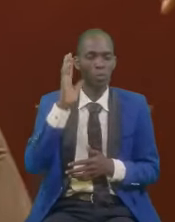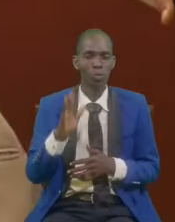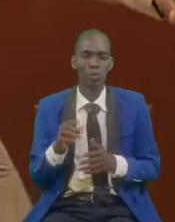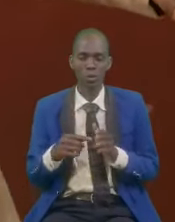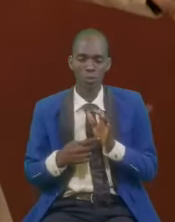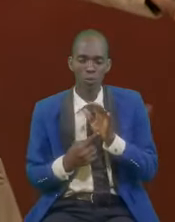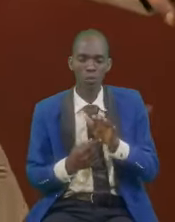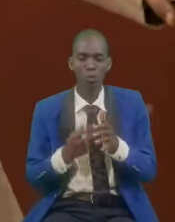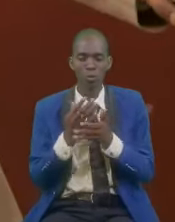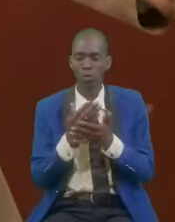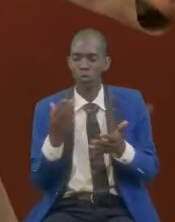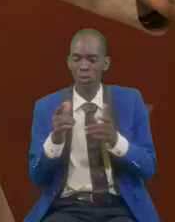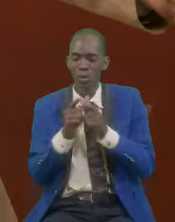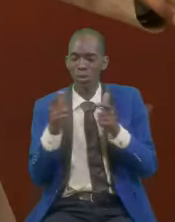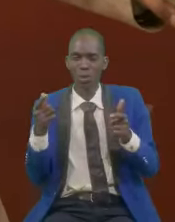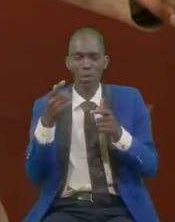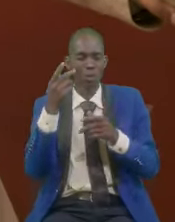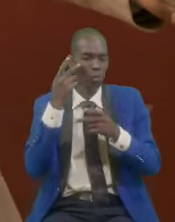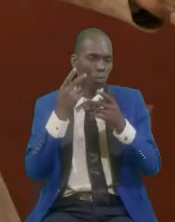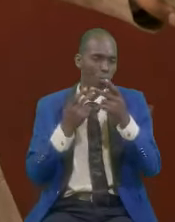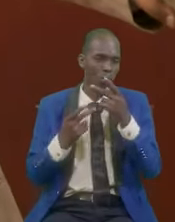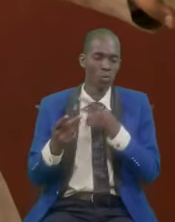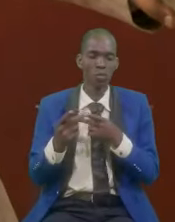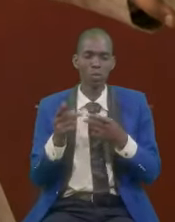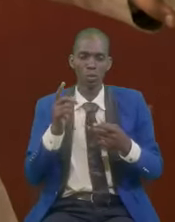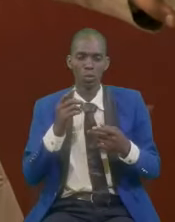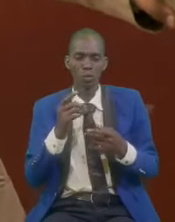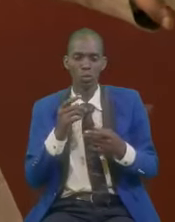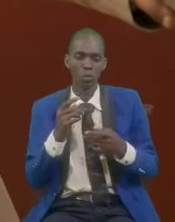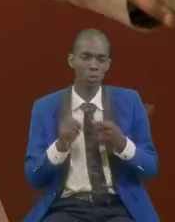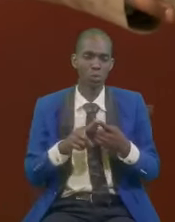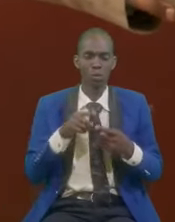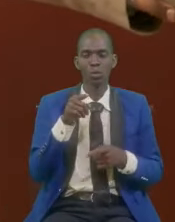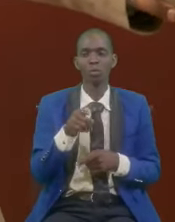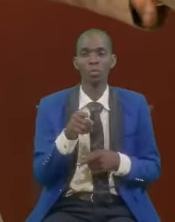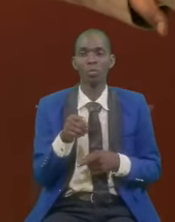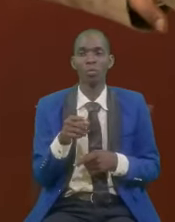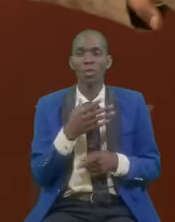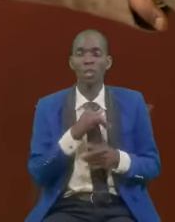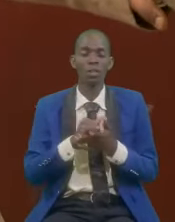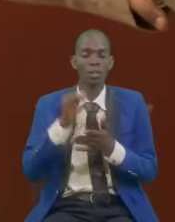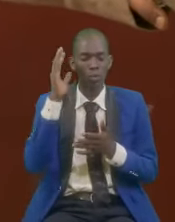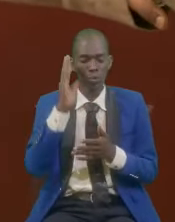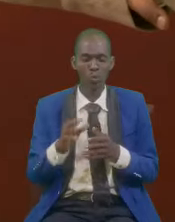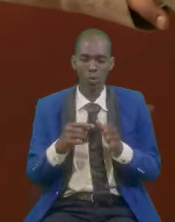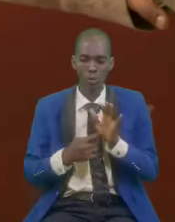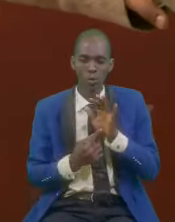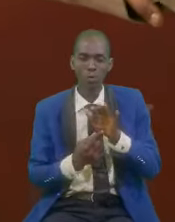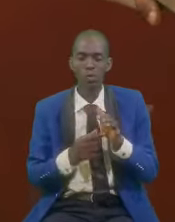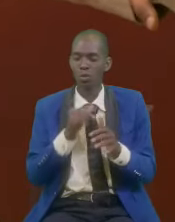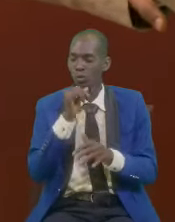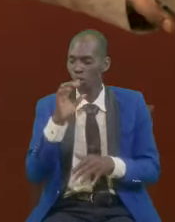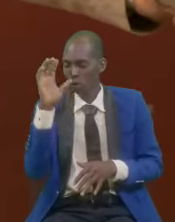unto him. He has not promised any of us here. He'll reveal unsearchable mystery